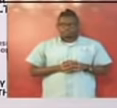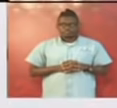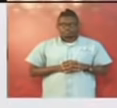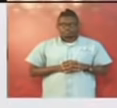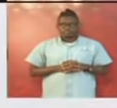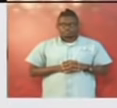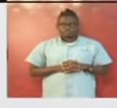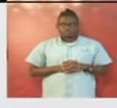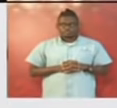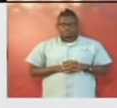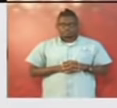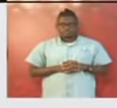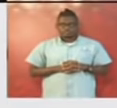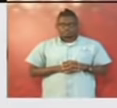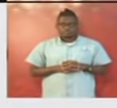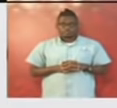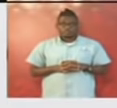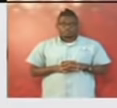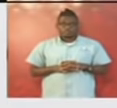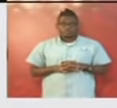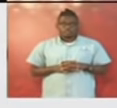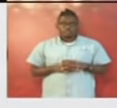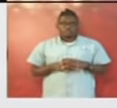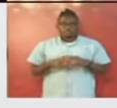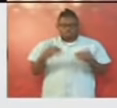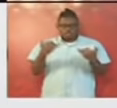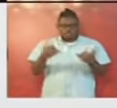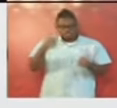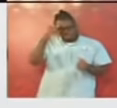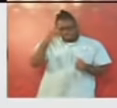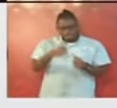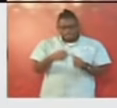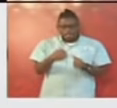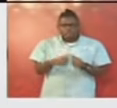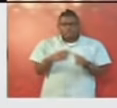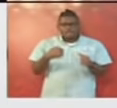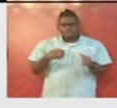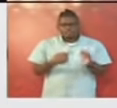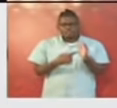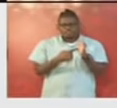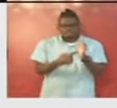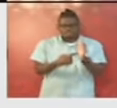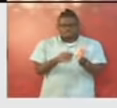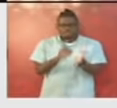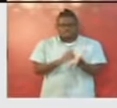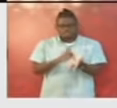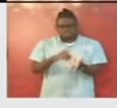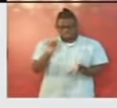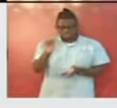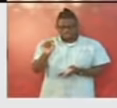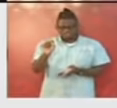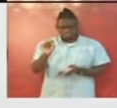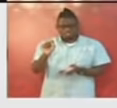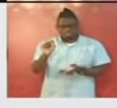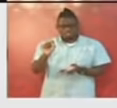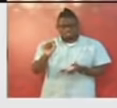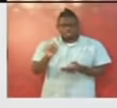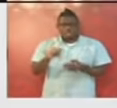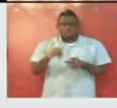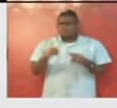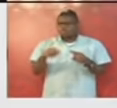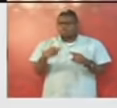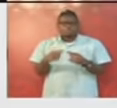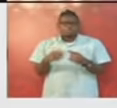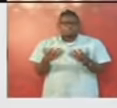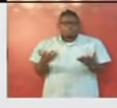And we keep in line with this theme. We go to a presentation from Dr. Tilak Singh on some of the common NCDs or